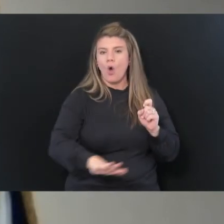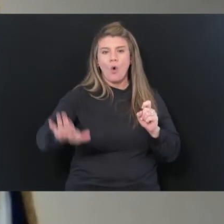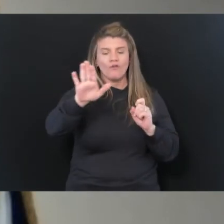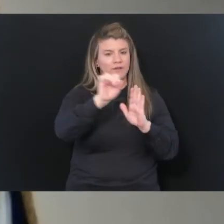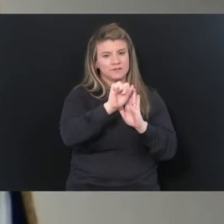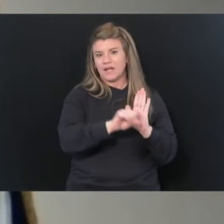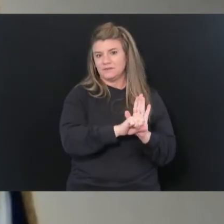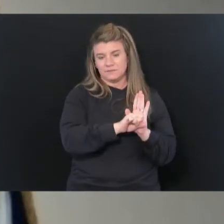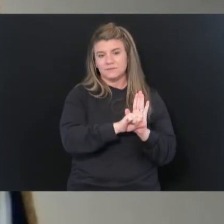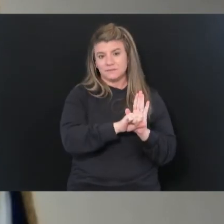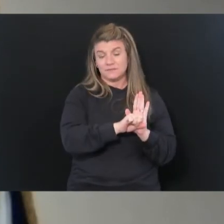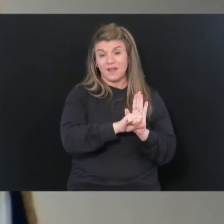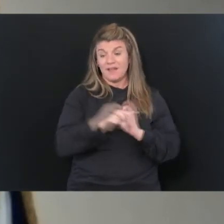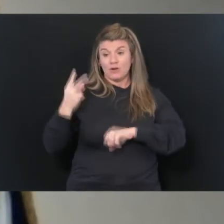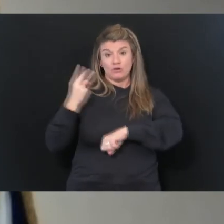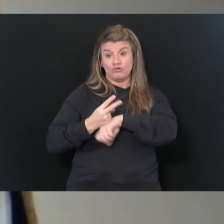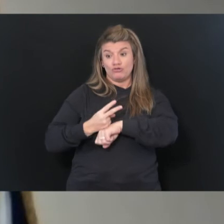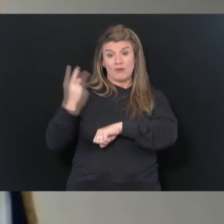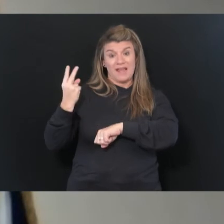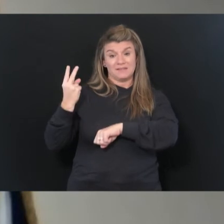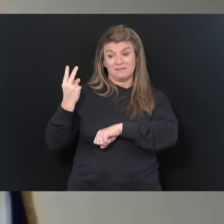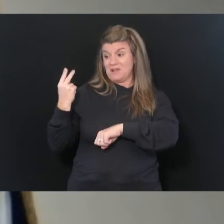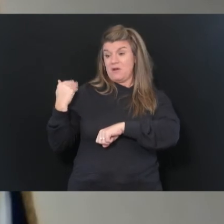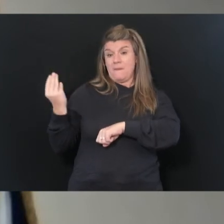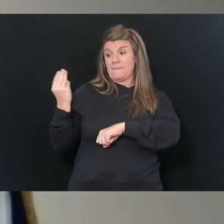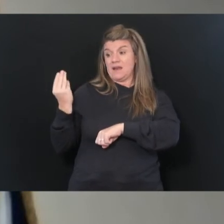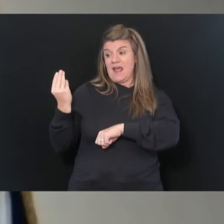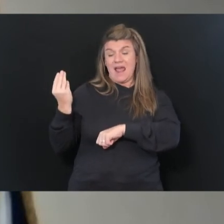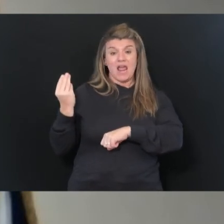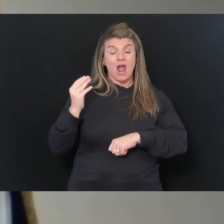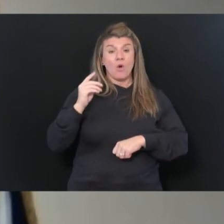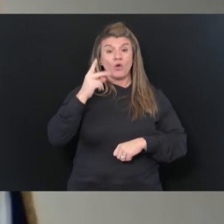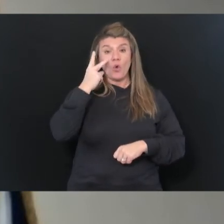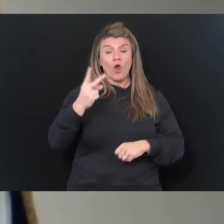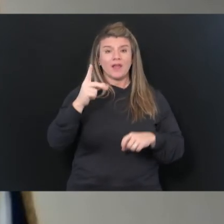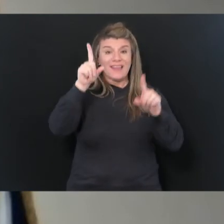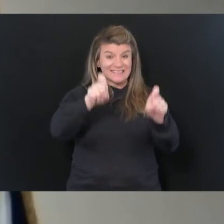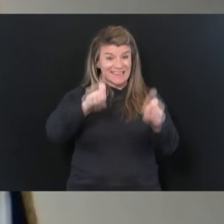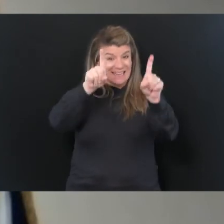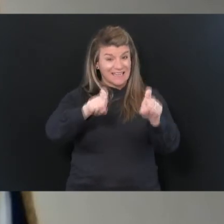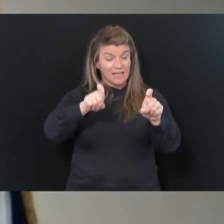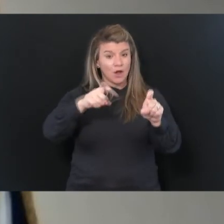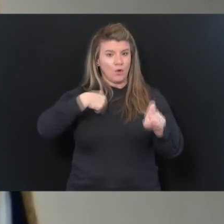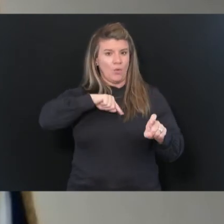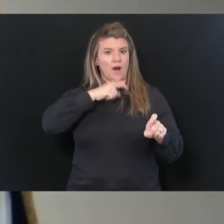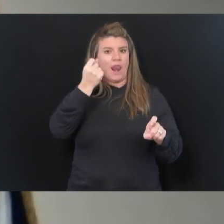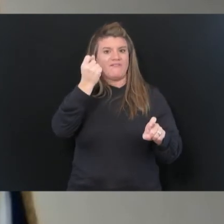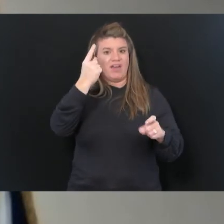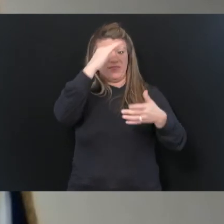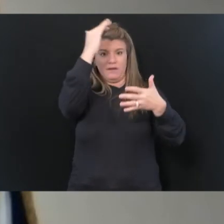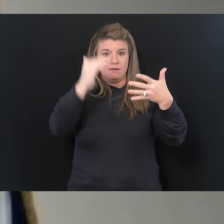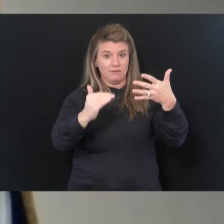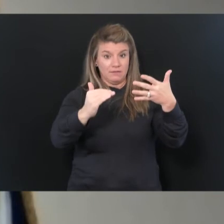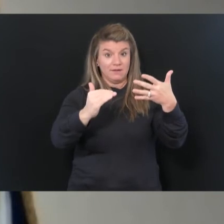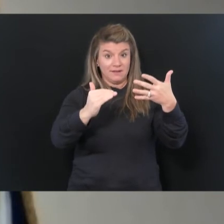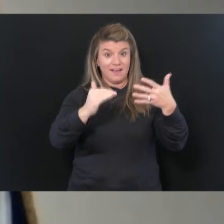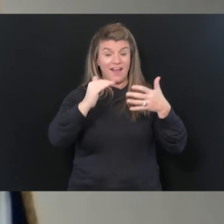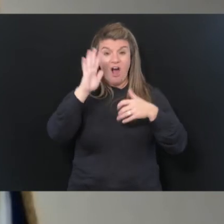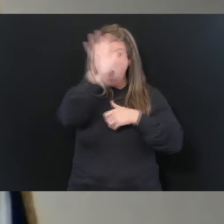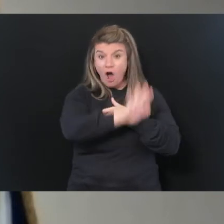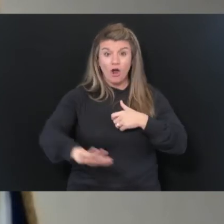of 2 days ago, Monday, we were 11th in the country in terms of testing. Governor made that a priority, and we